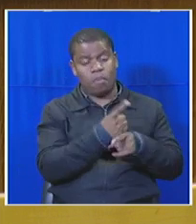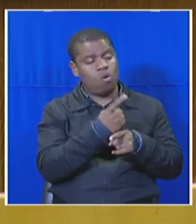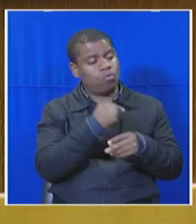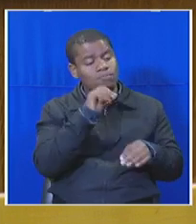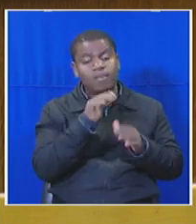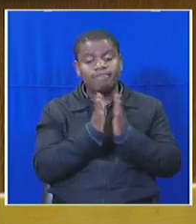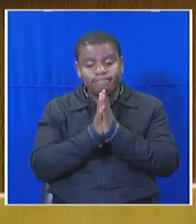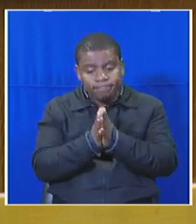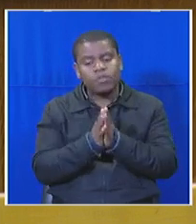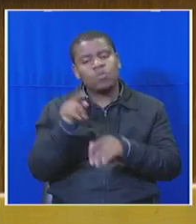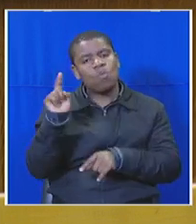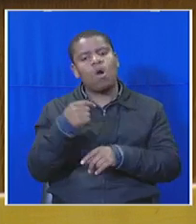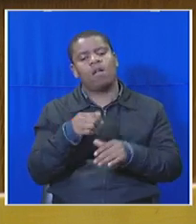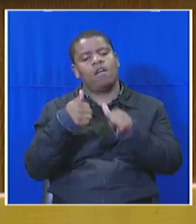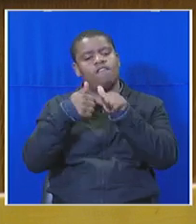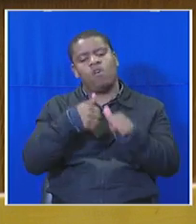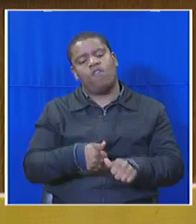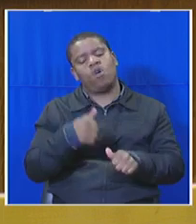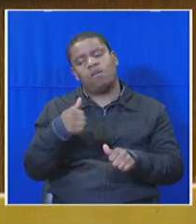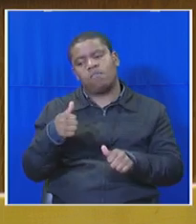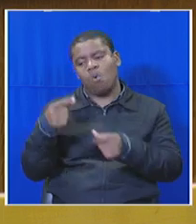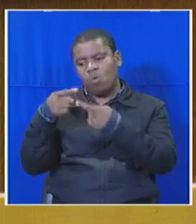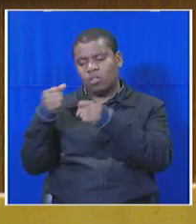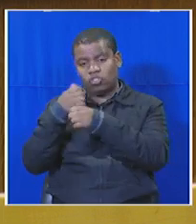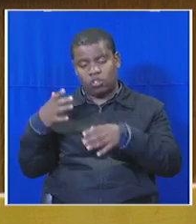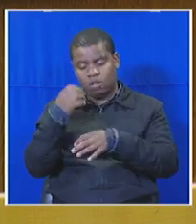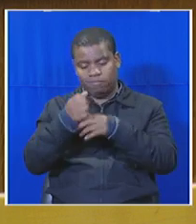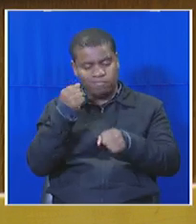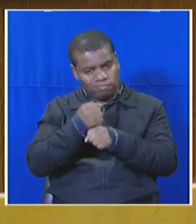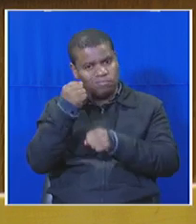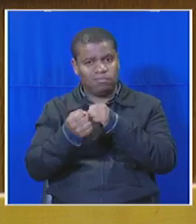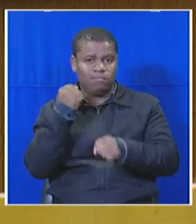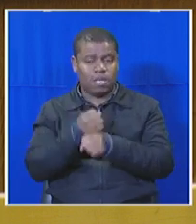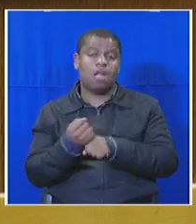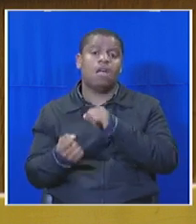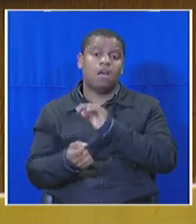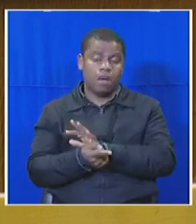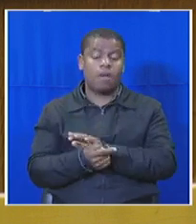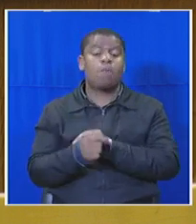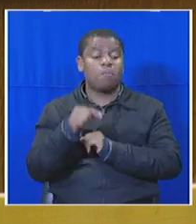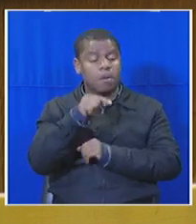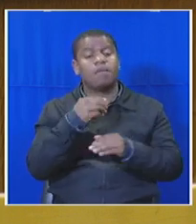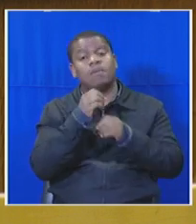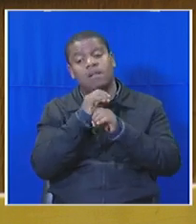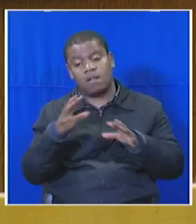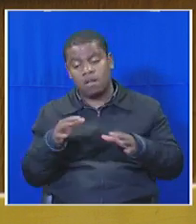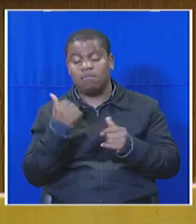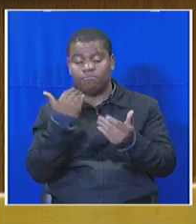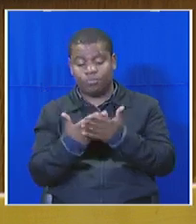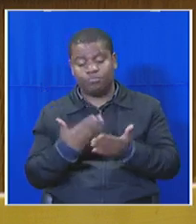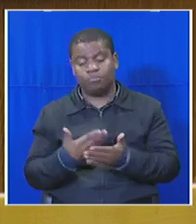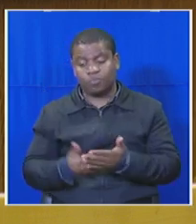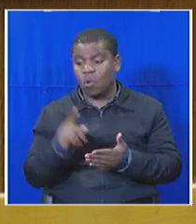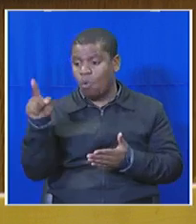to adhere to the recommendations of the Auditor General year after year when it is patently clear that these recommendations are ignored